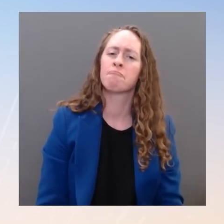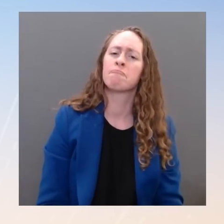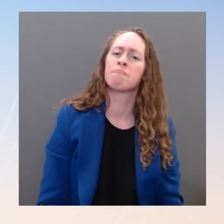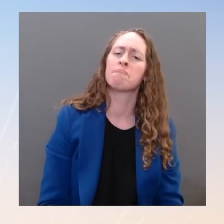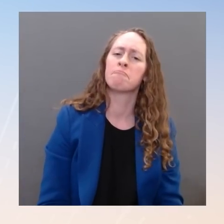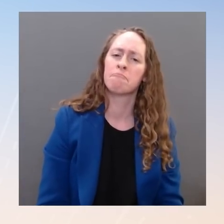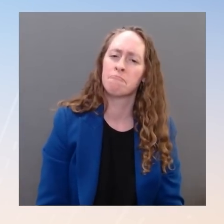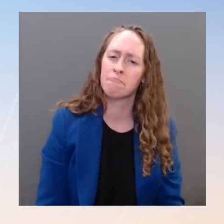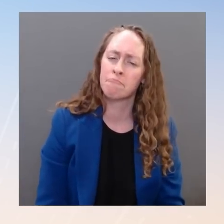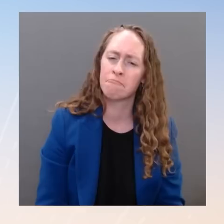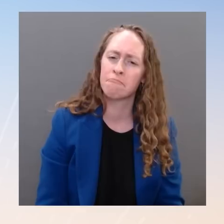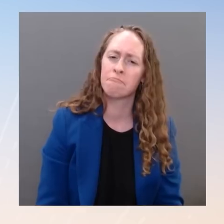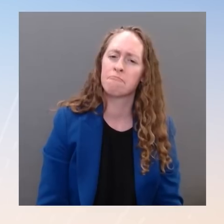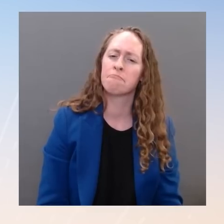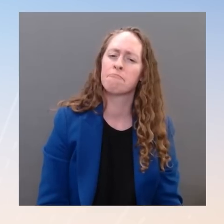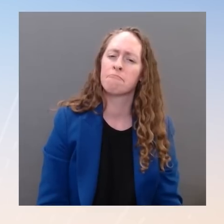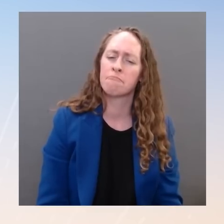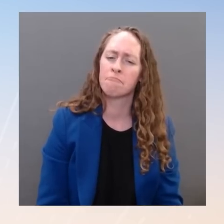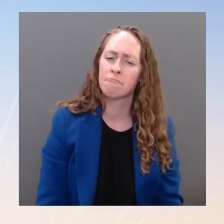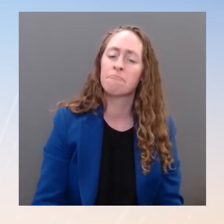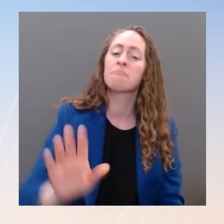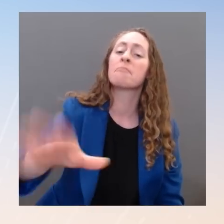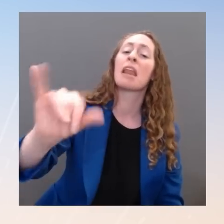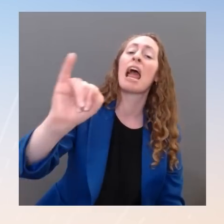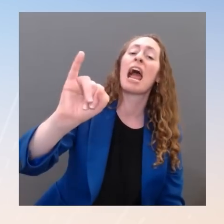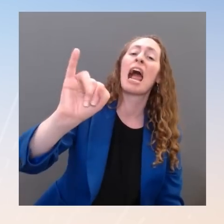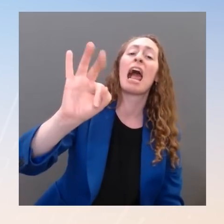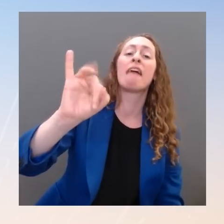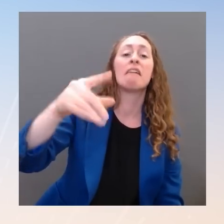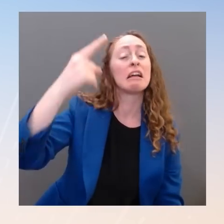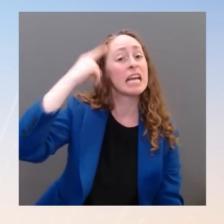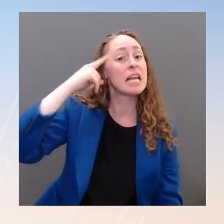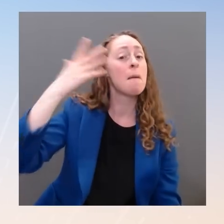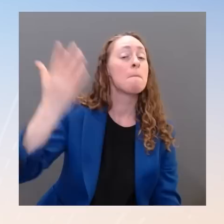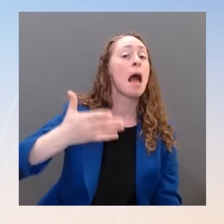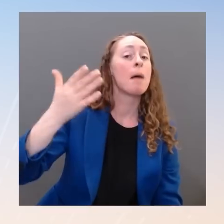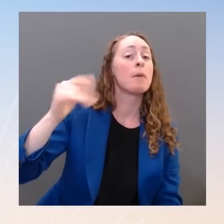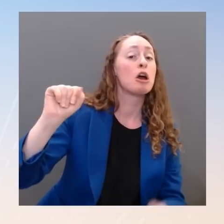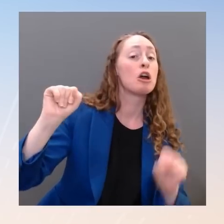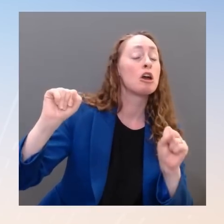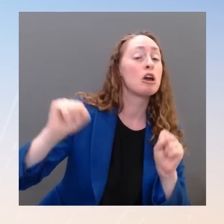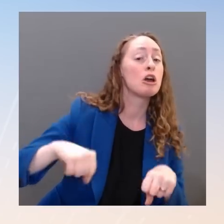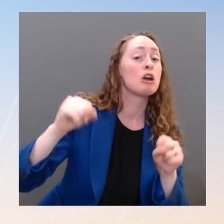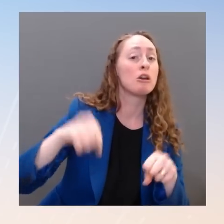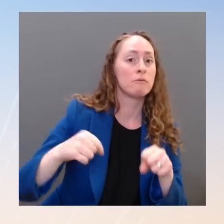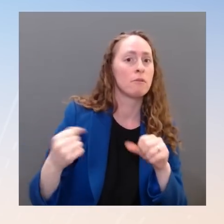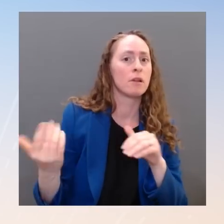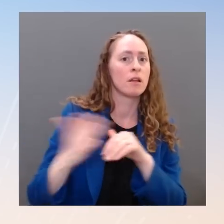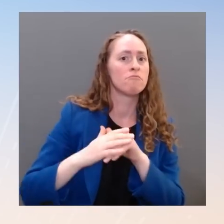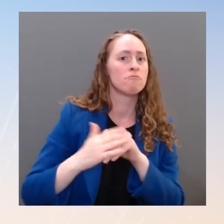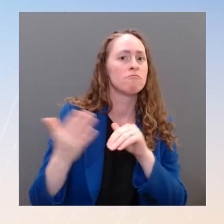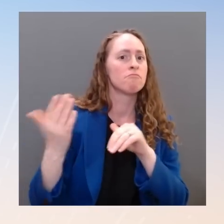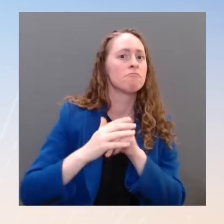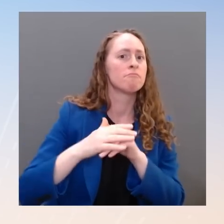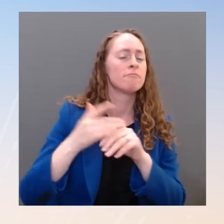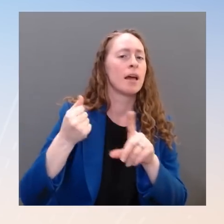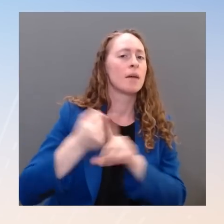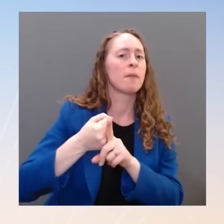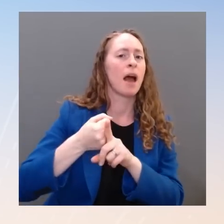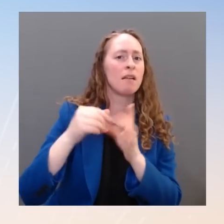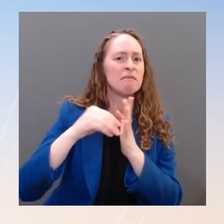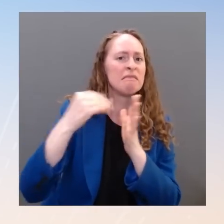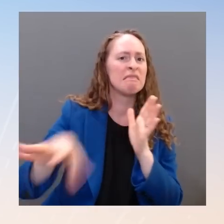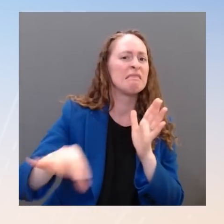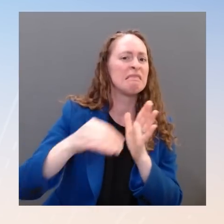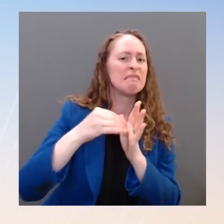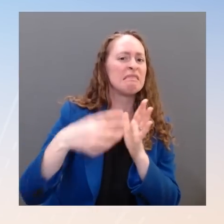from critics of this administration who are looking at the economy, looking at inflation, and having problems with where it stands. Is there concern that, you know, canceling